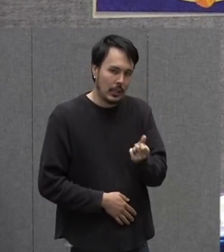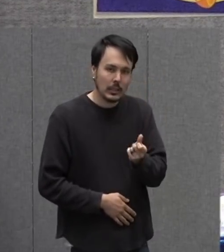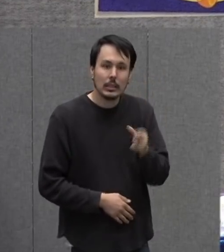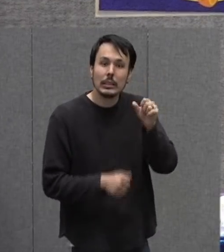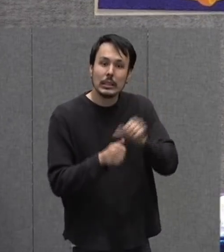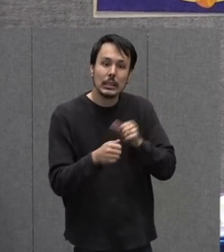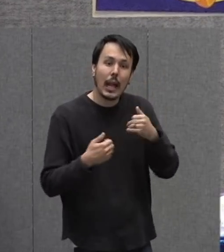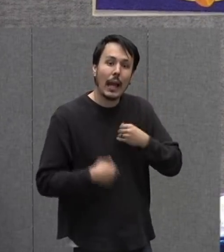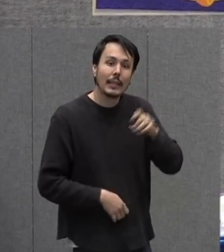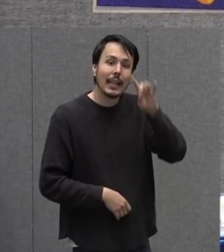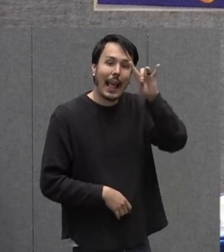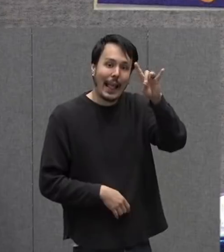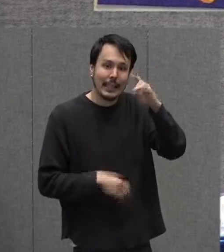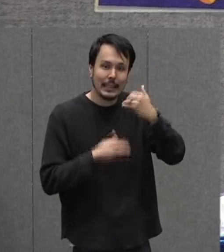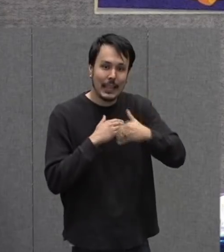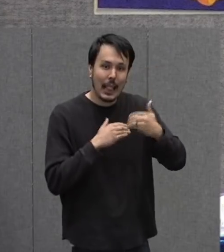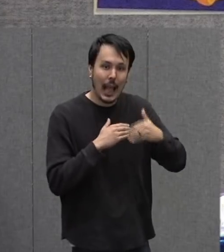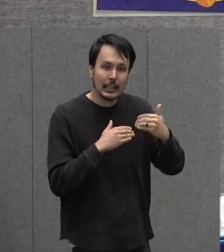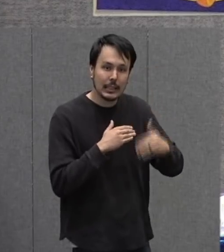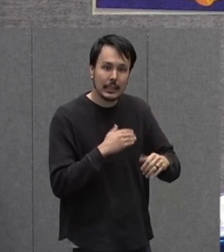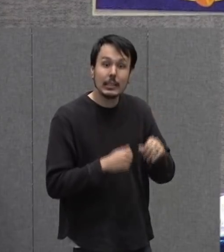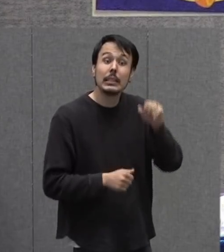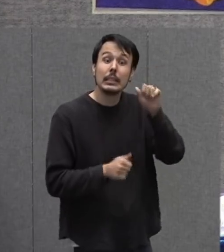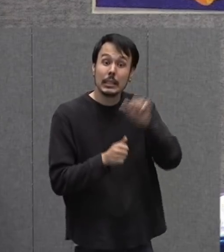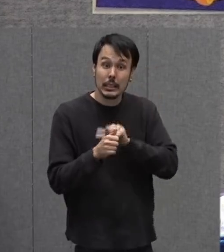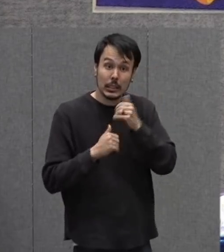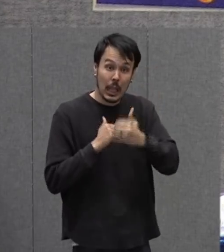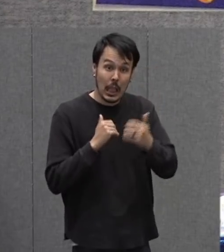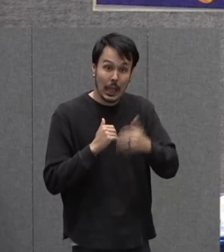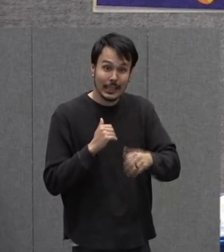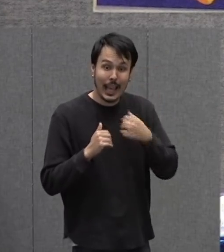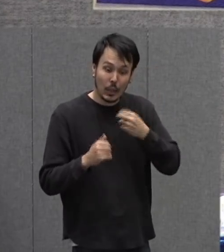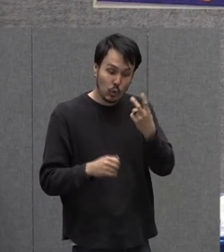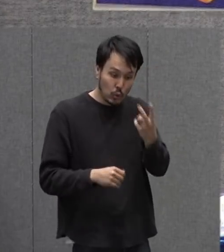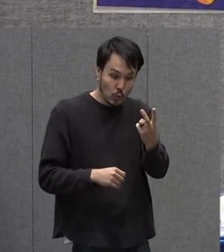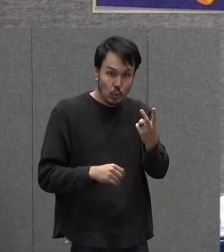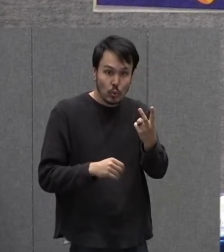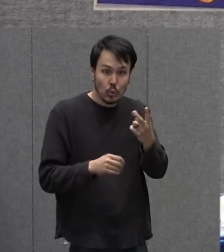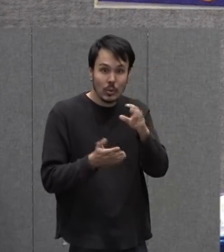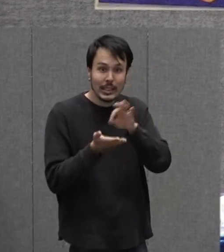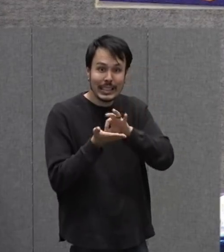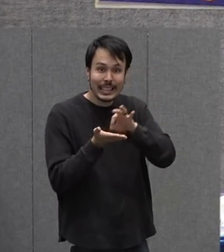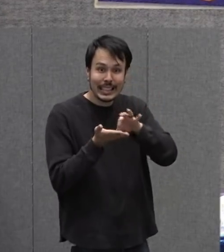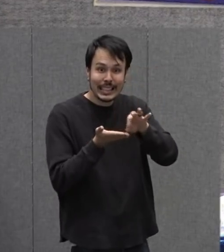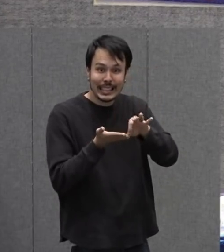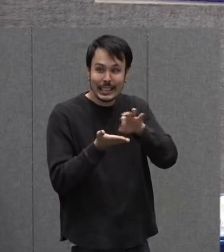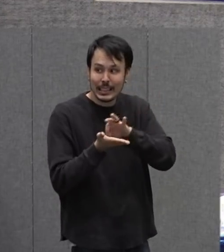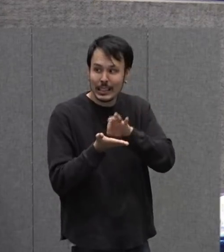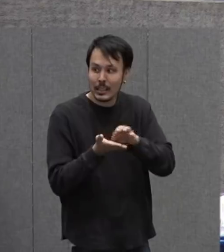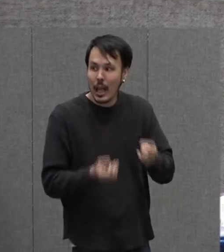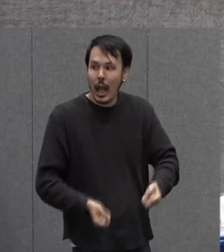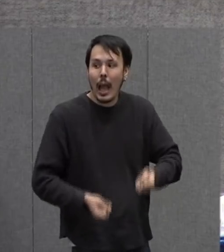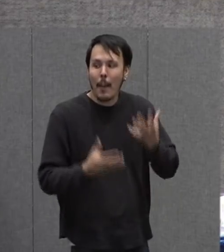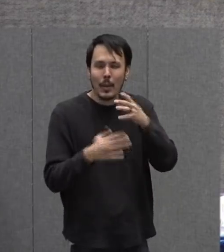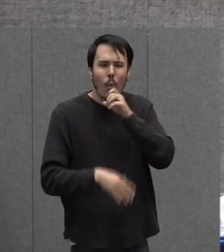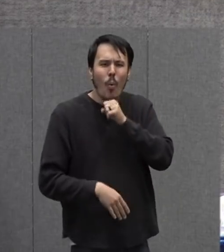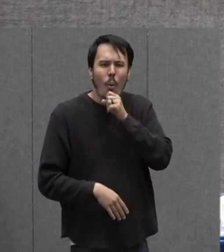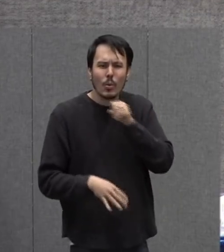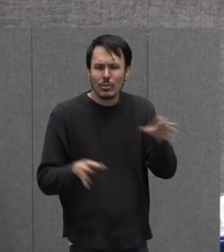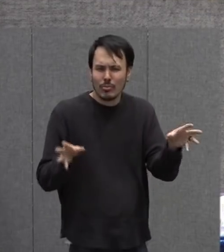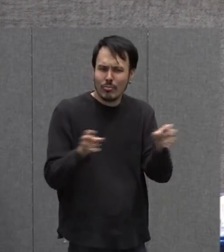slices. Each slice had 2 small seeds. How many juicy oranges were